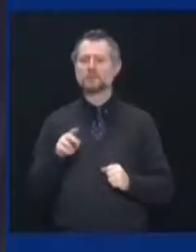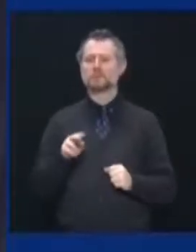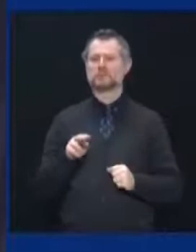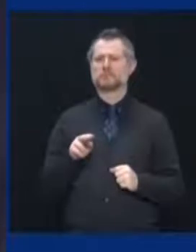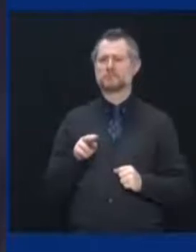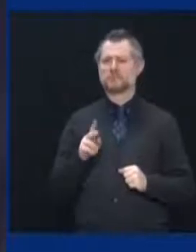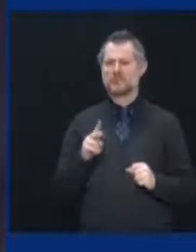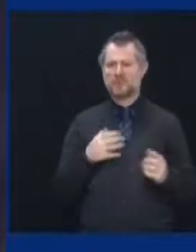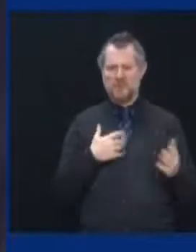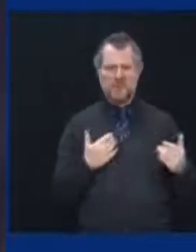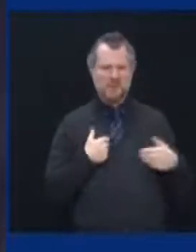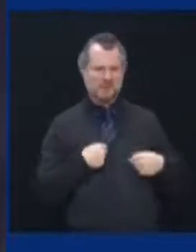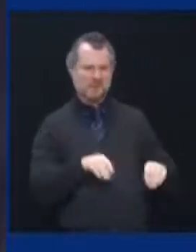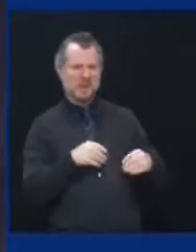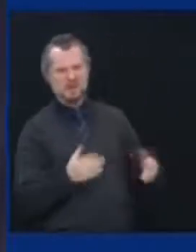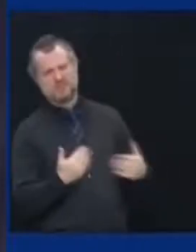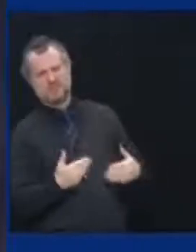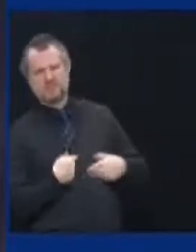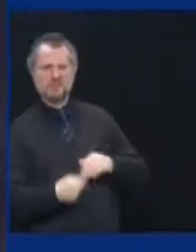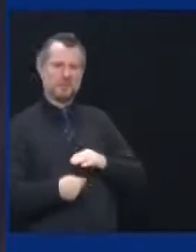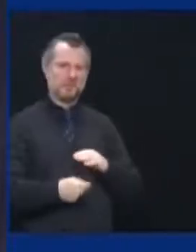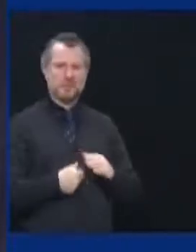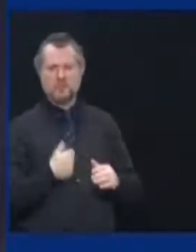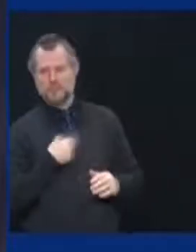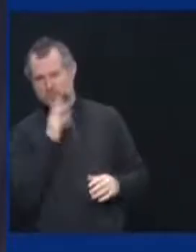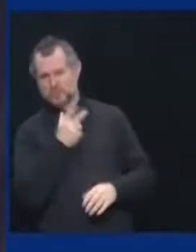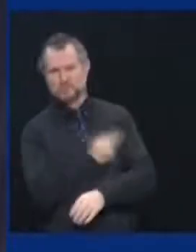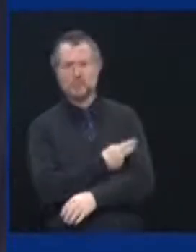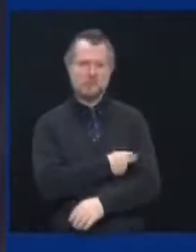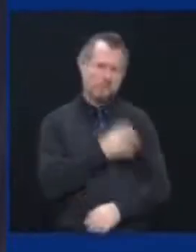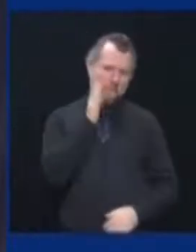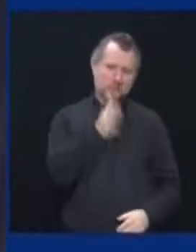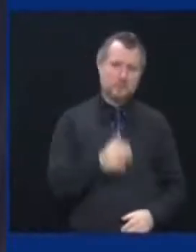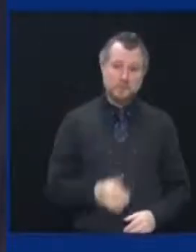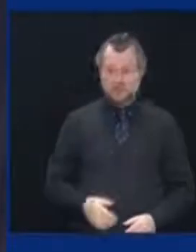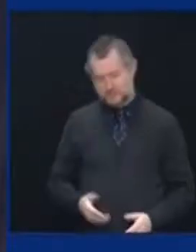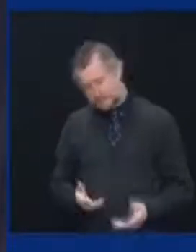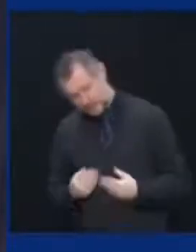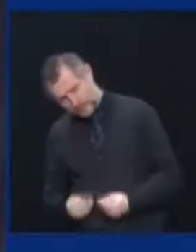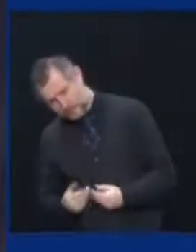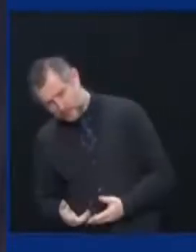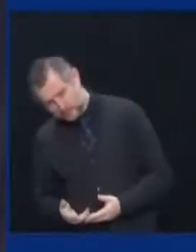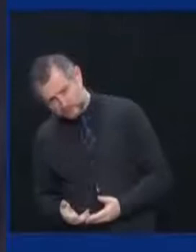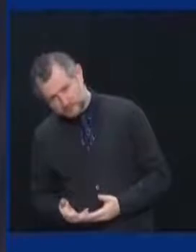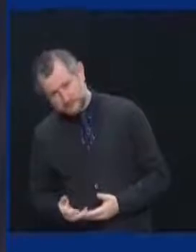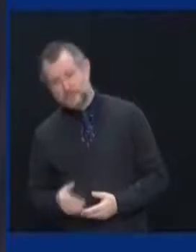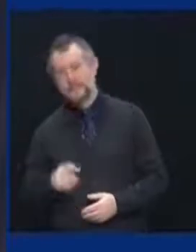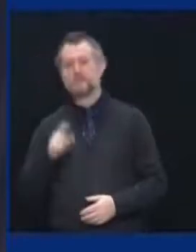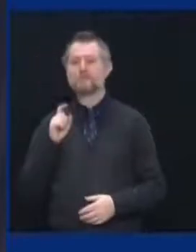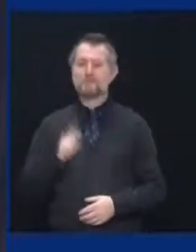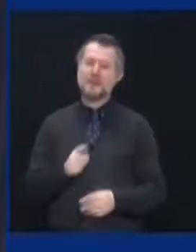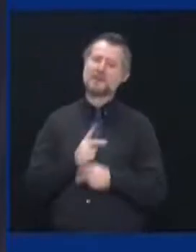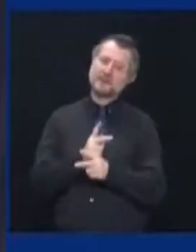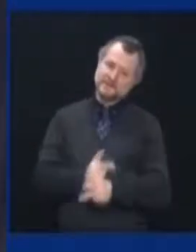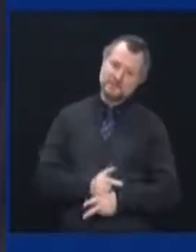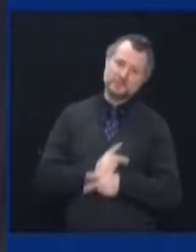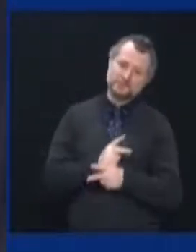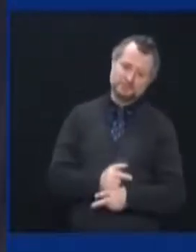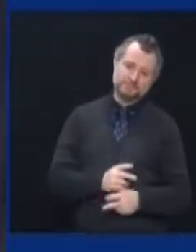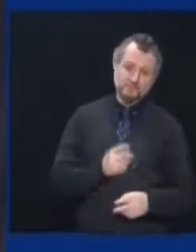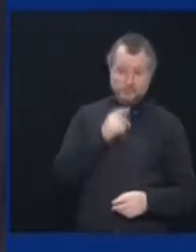vaccine. People will say, come to my office, I'll give you the vaccine. People have to beware. That was just a